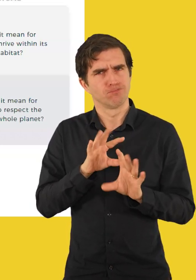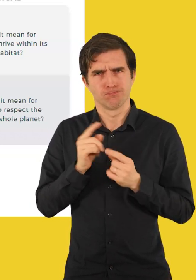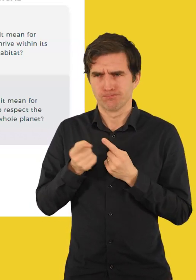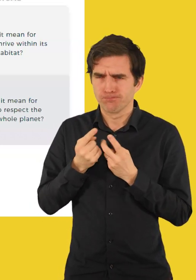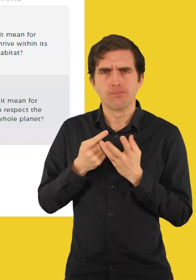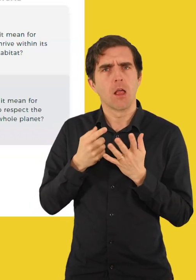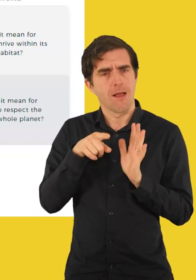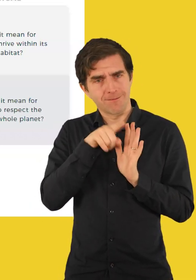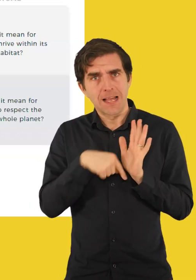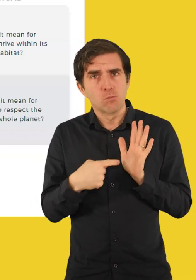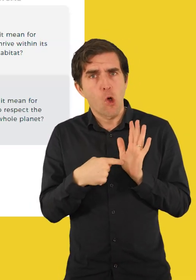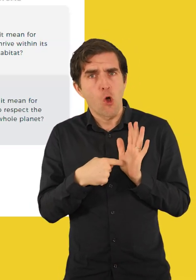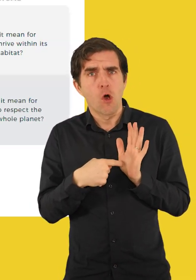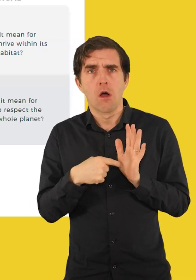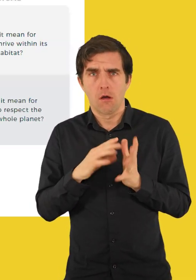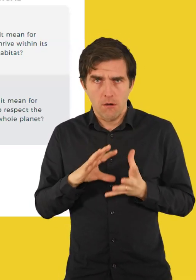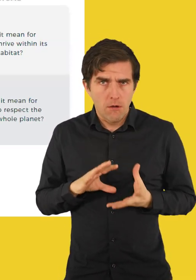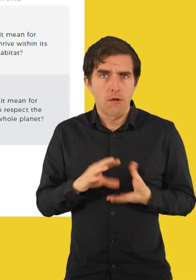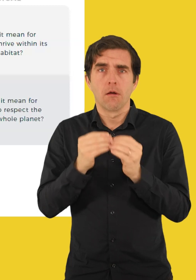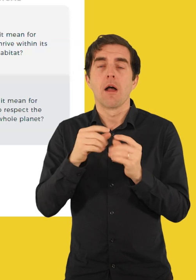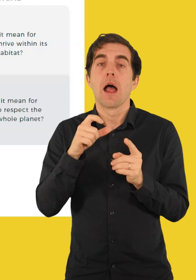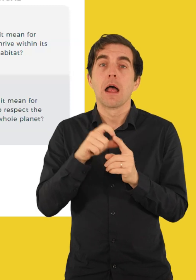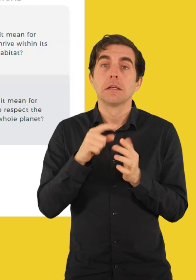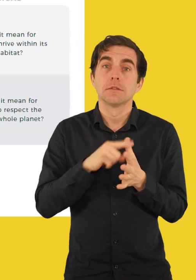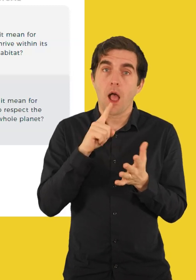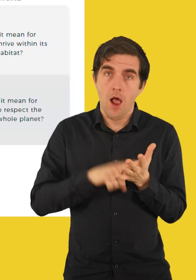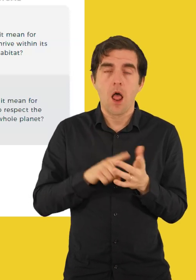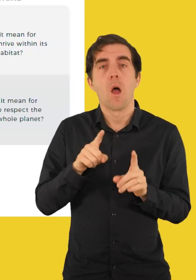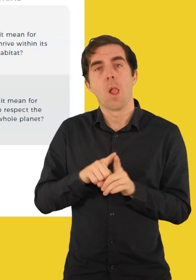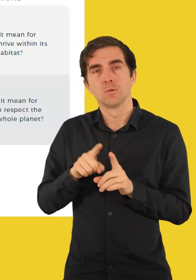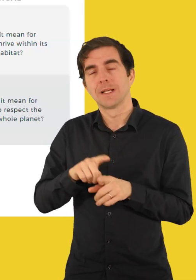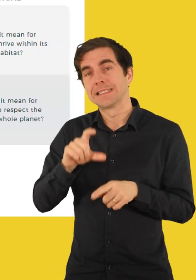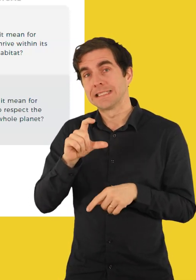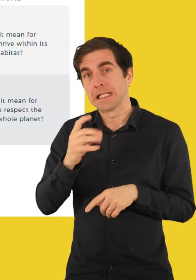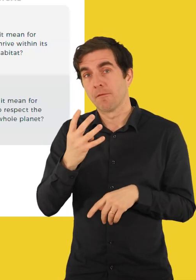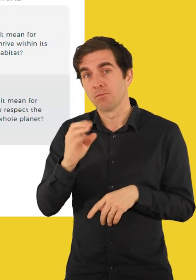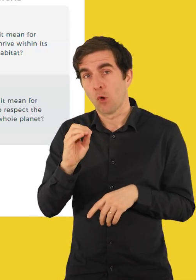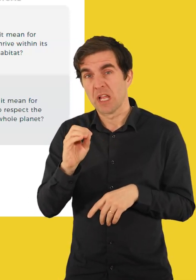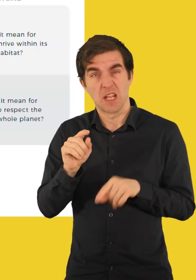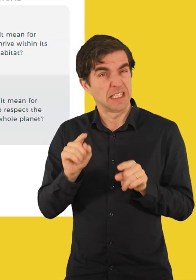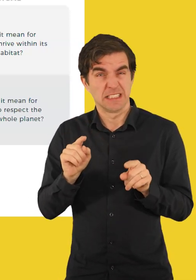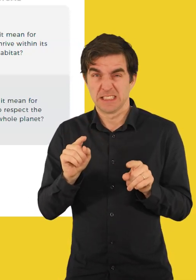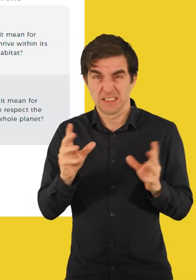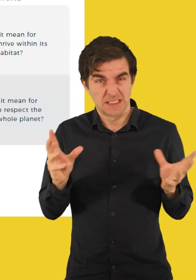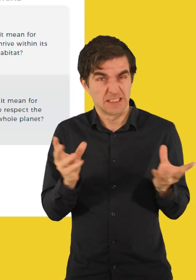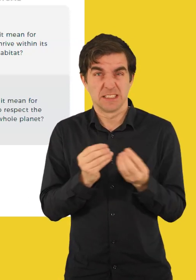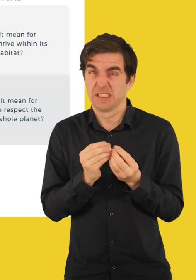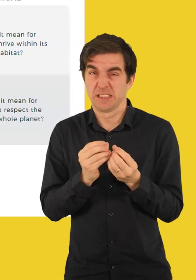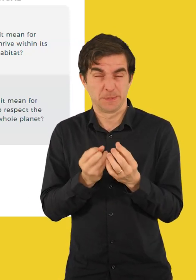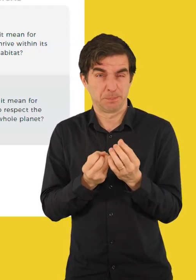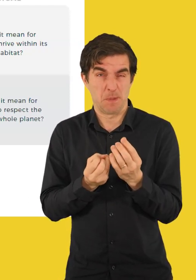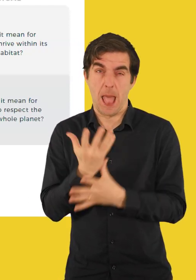highlight from that is the framework we developed together with Teal and C40, which is the matrix that you see